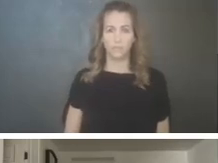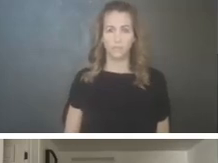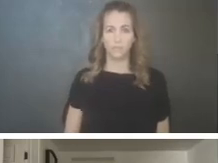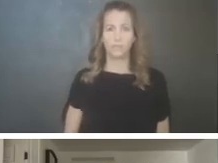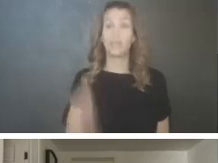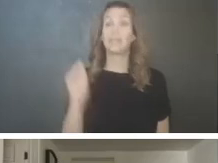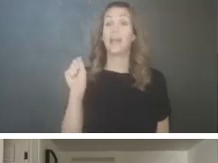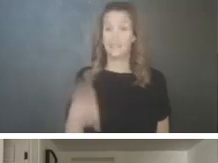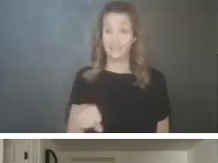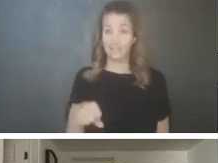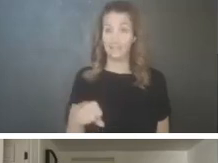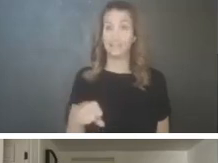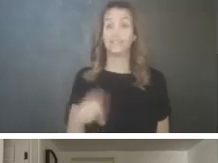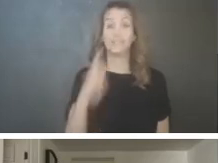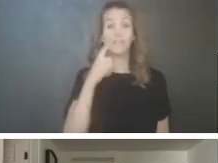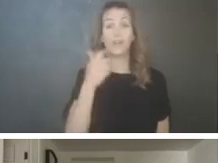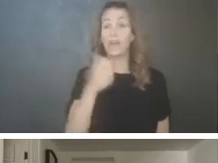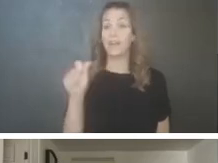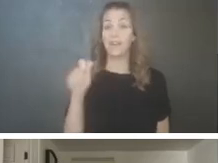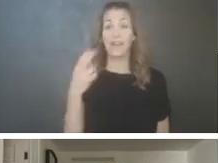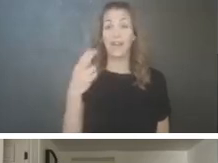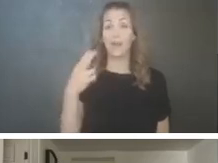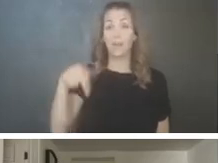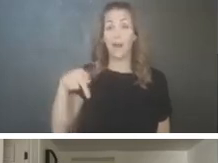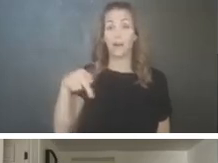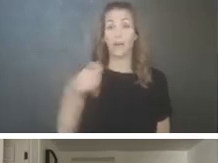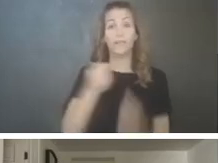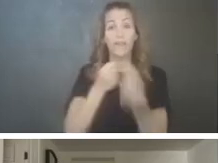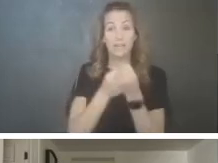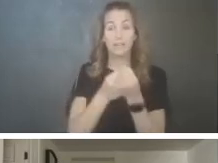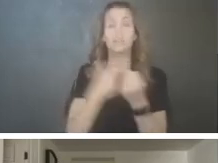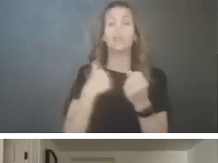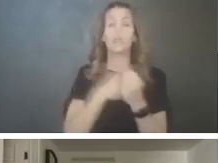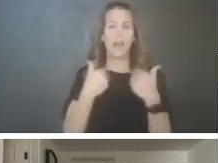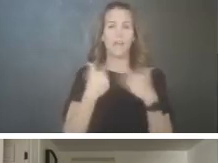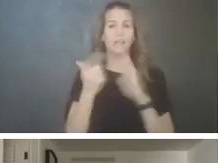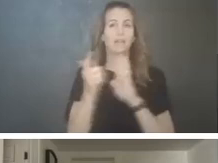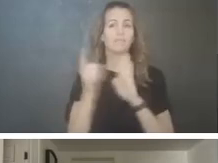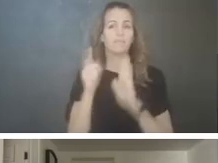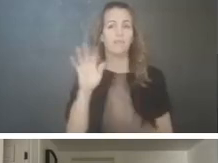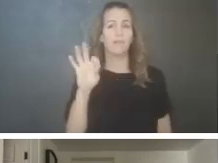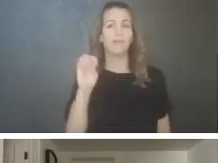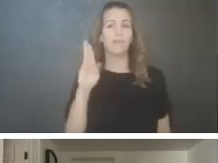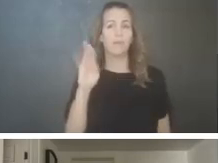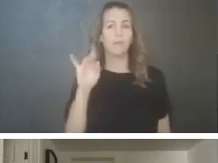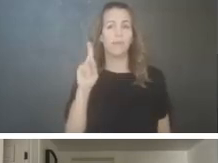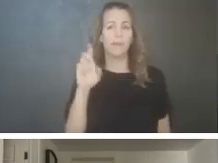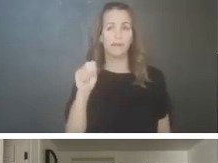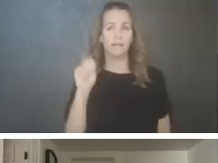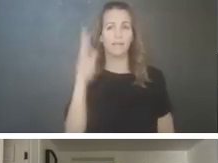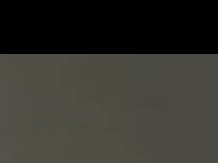Yes, so for any Harry Potter fans out there, we have the Forbidden Forest here at Hogwarts.